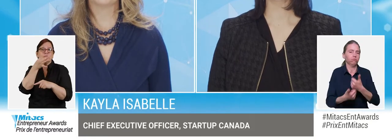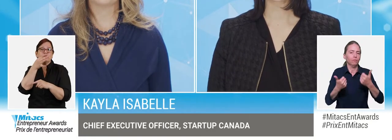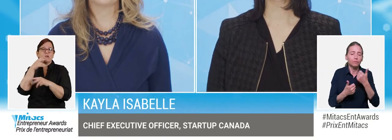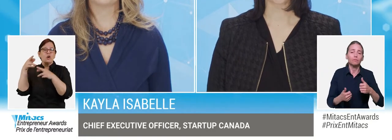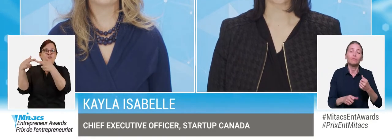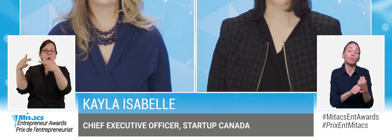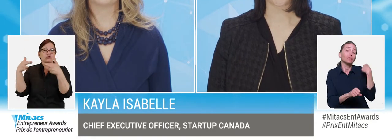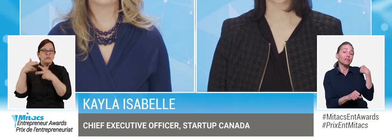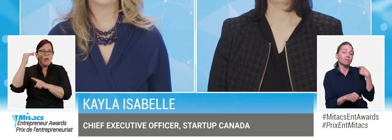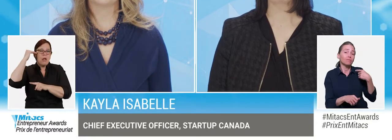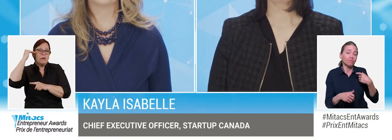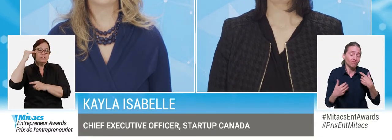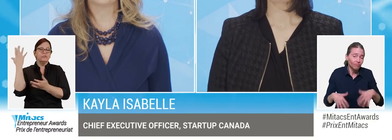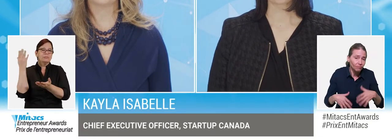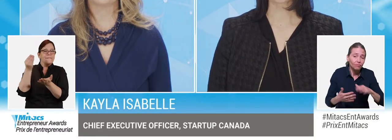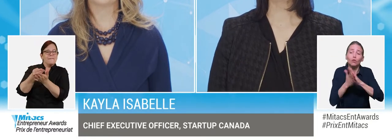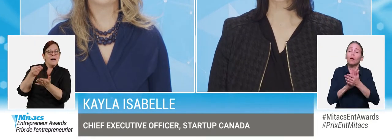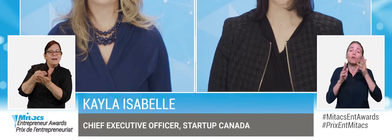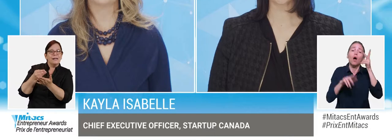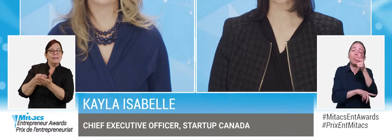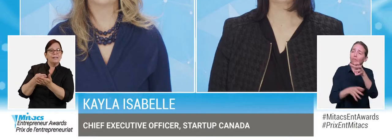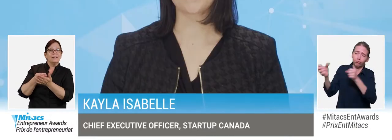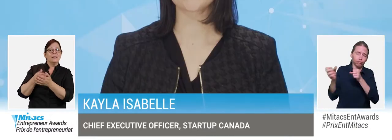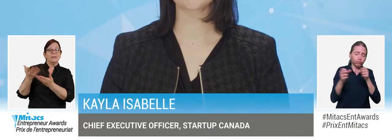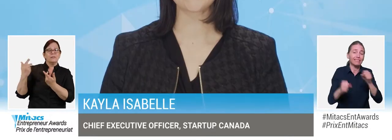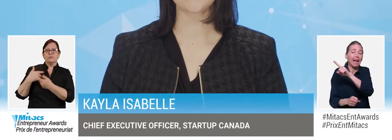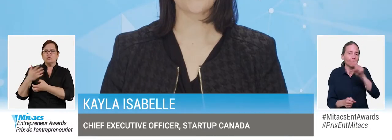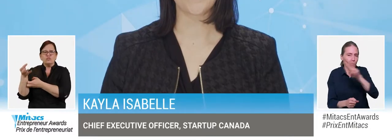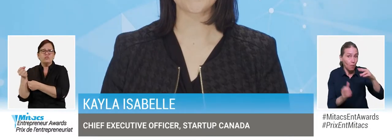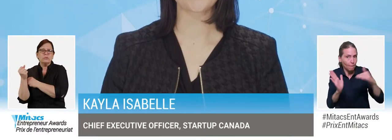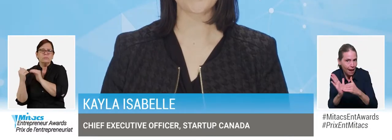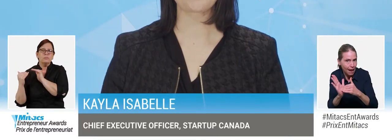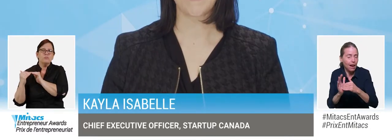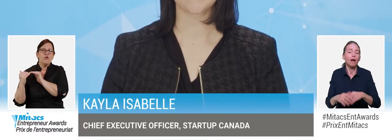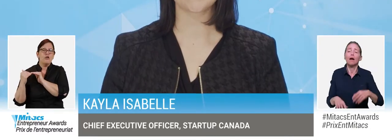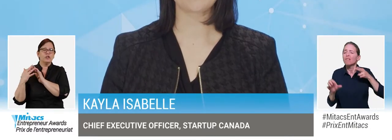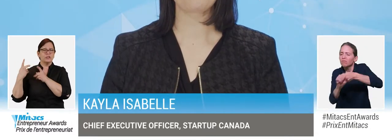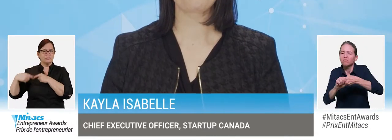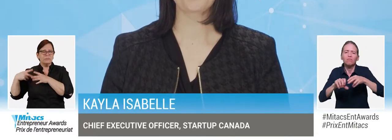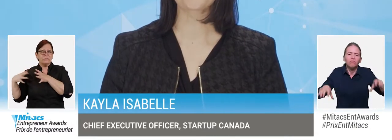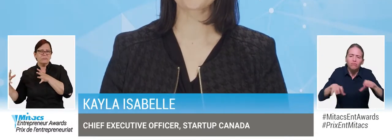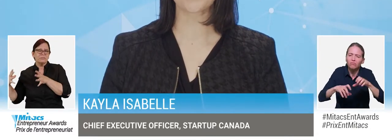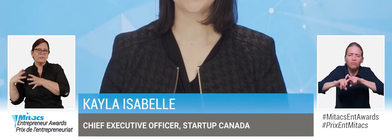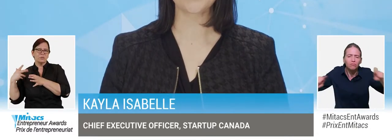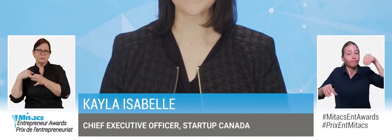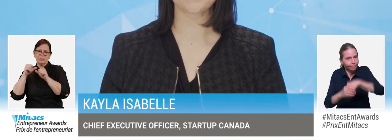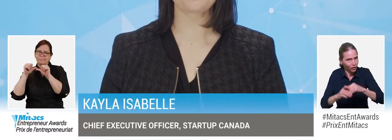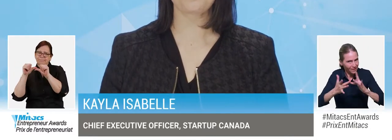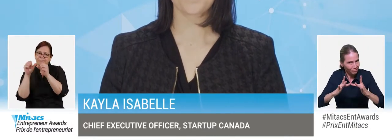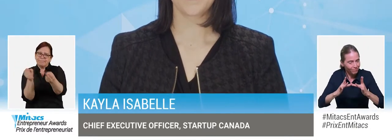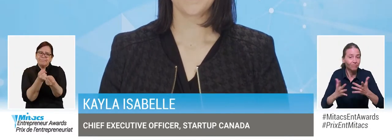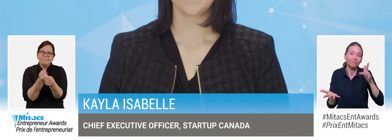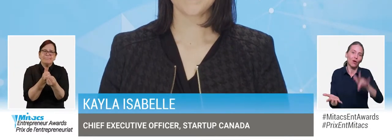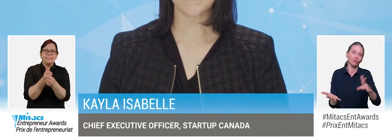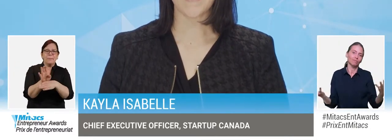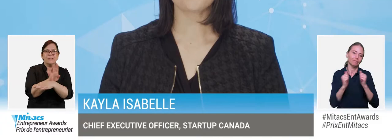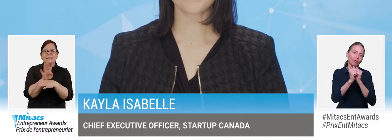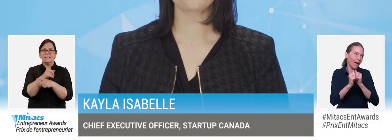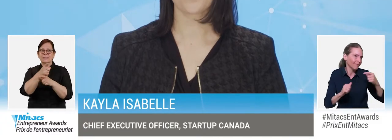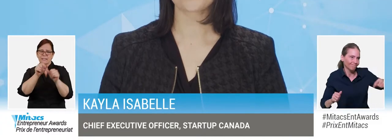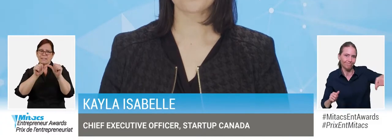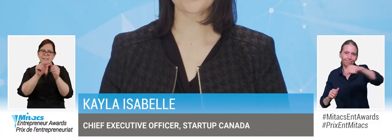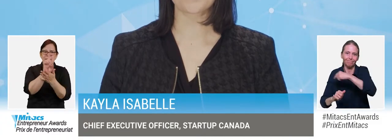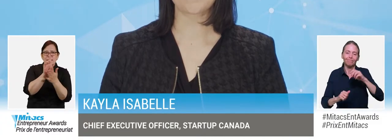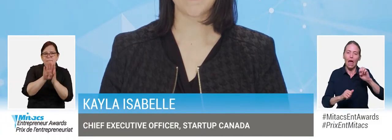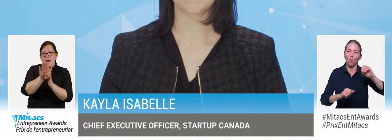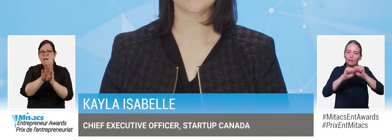Thank you for the introduction, Catherine. My name is Kayla Isabel, CEO at Startup Canada. Bonjour à tous. As an advocate